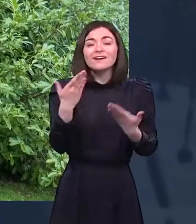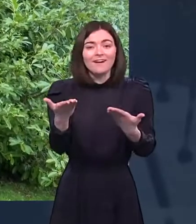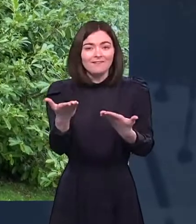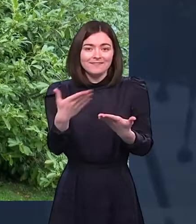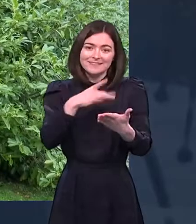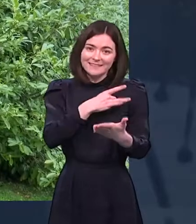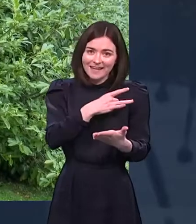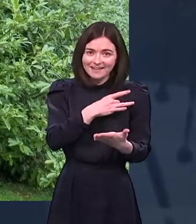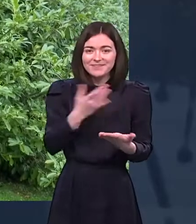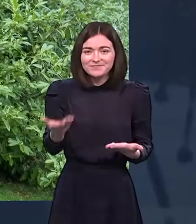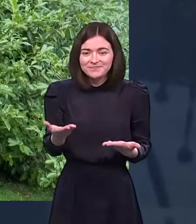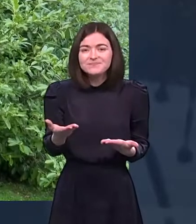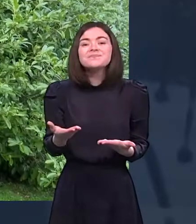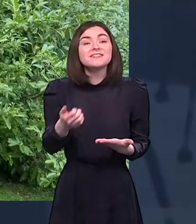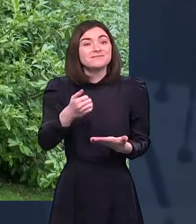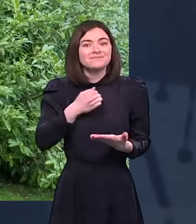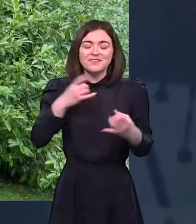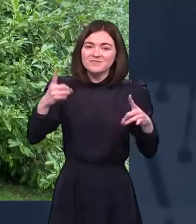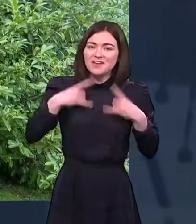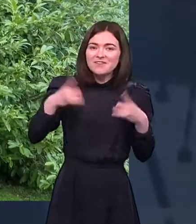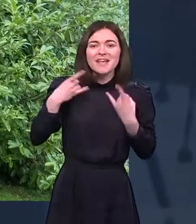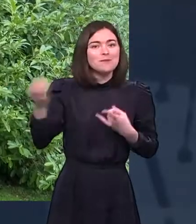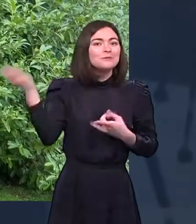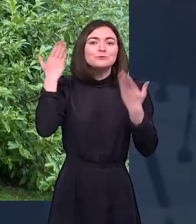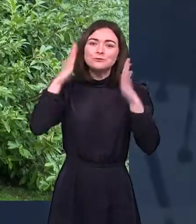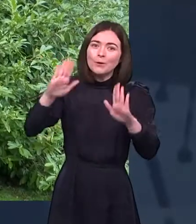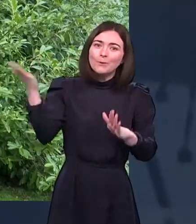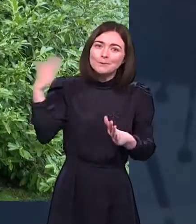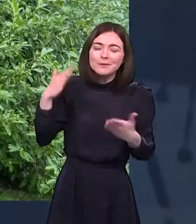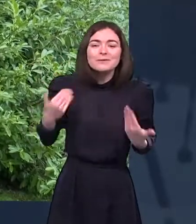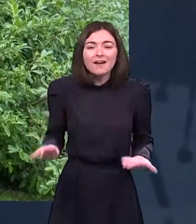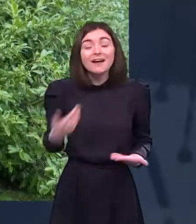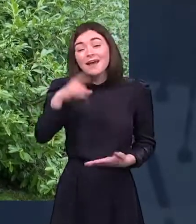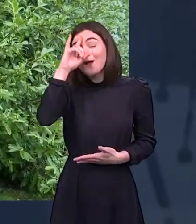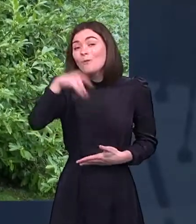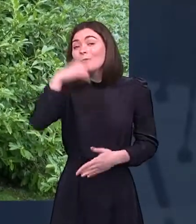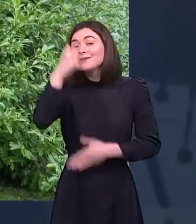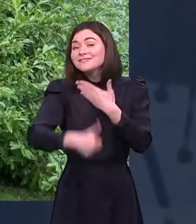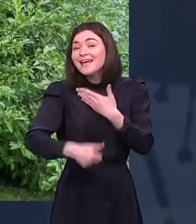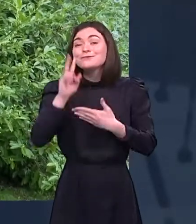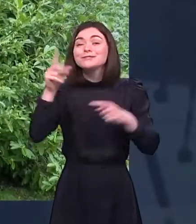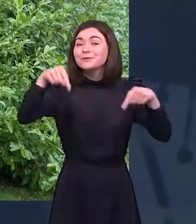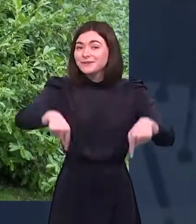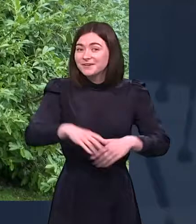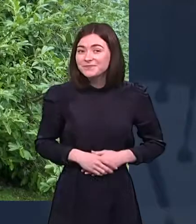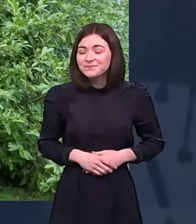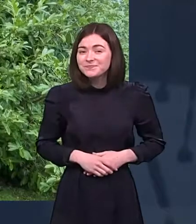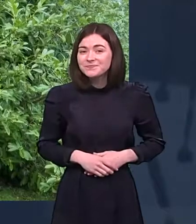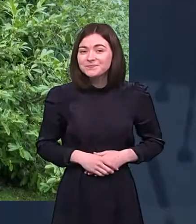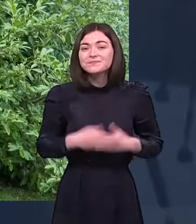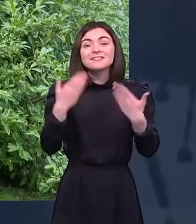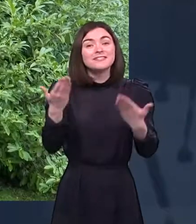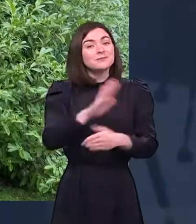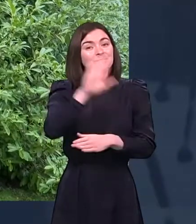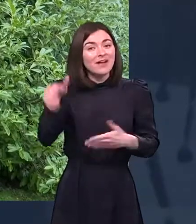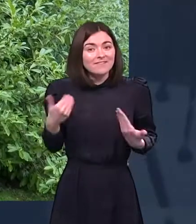city of Kilkenny. It was my pleasure taking you around today, and I hope someday we see you here in person. So it's